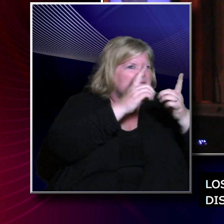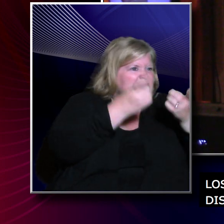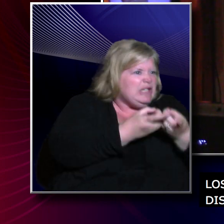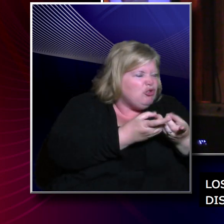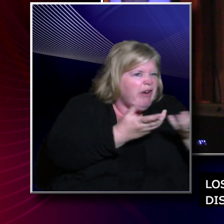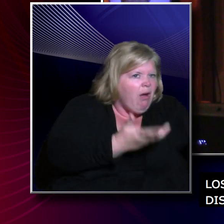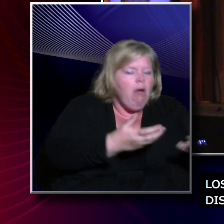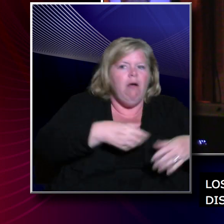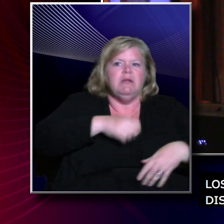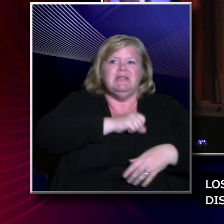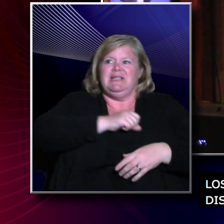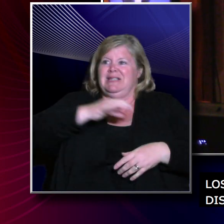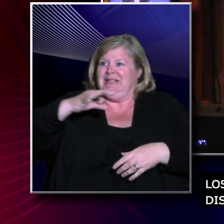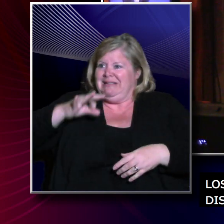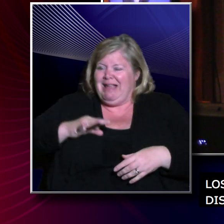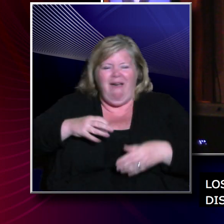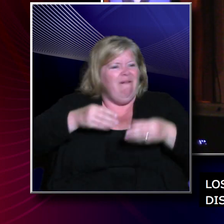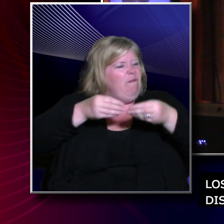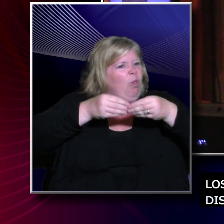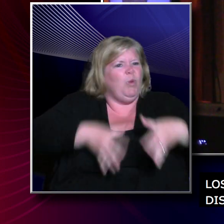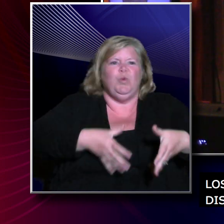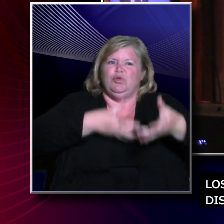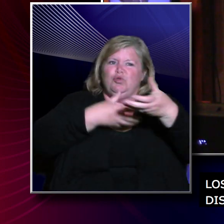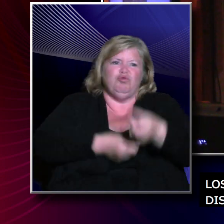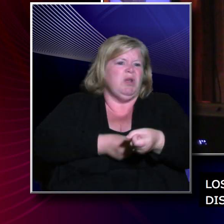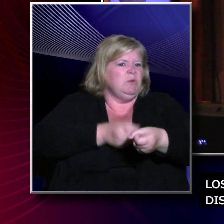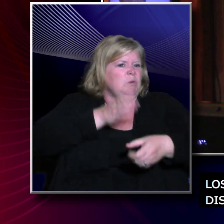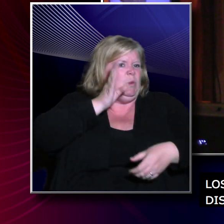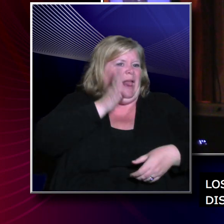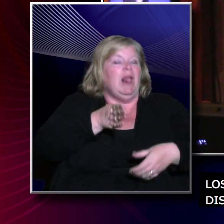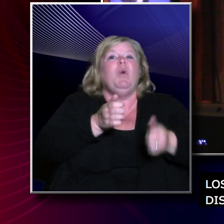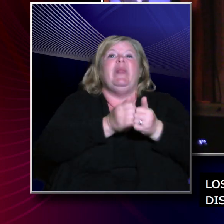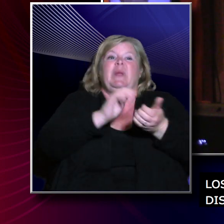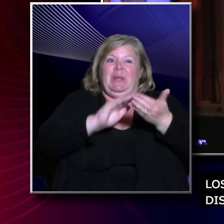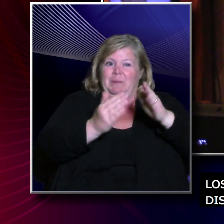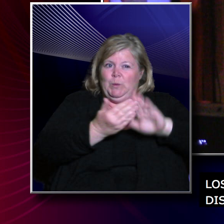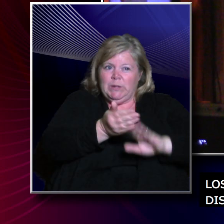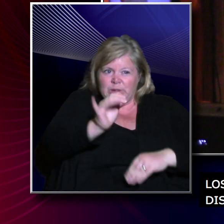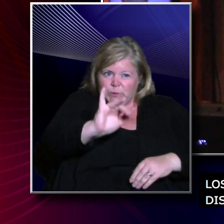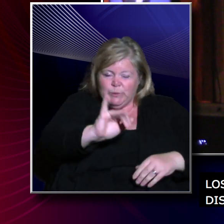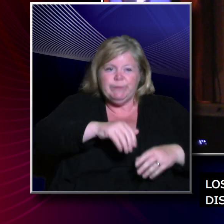staff, and with the communities.